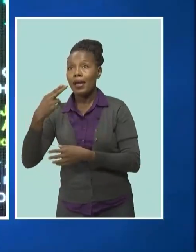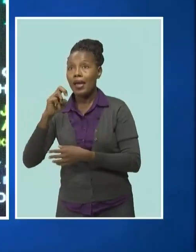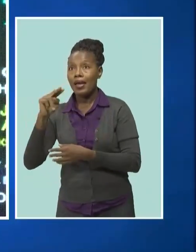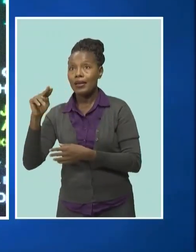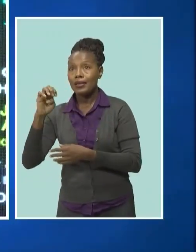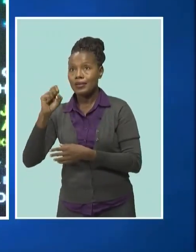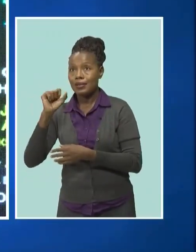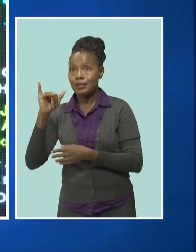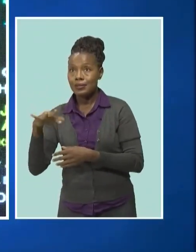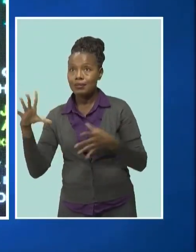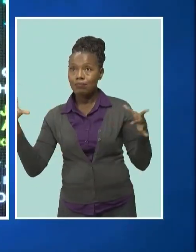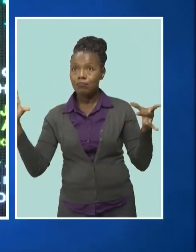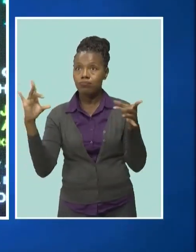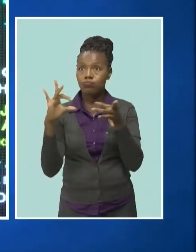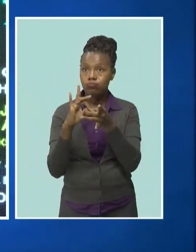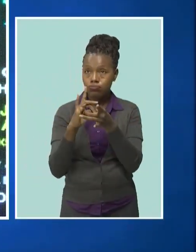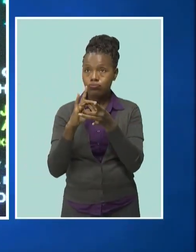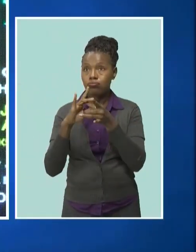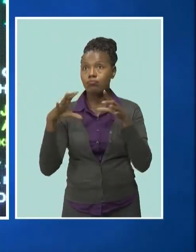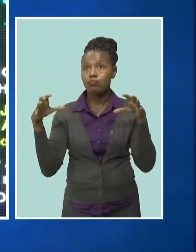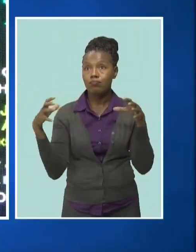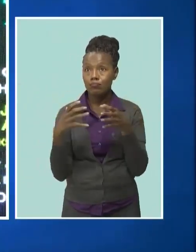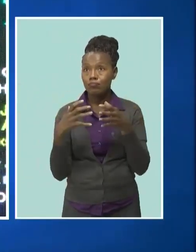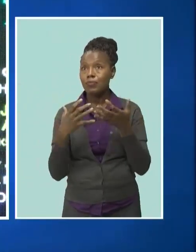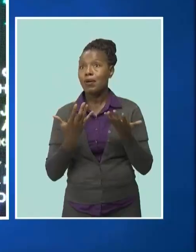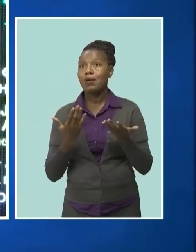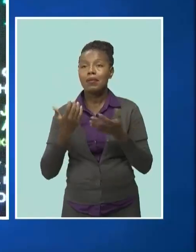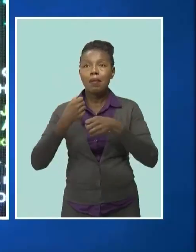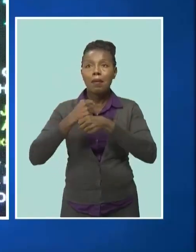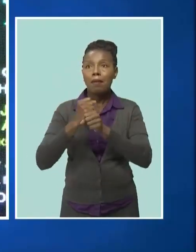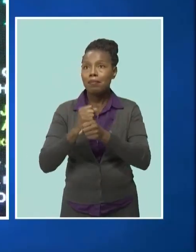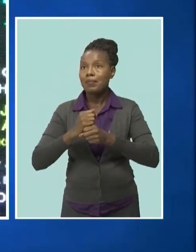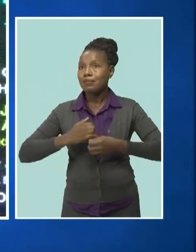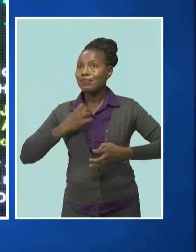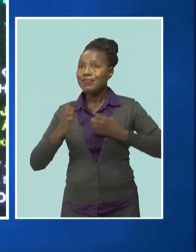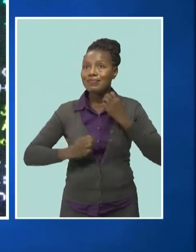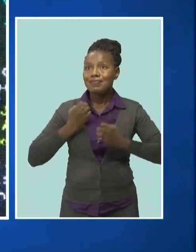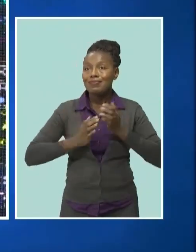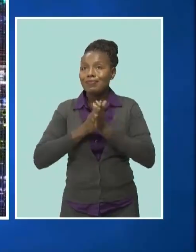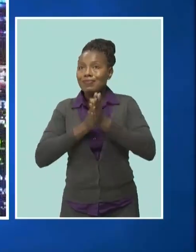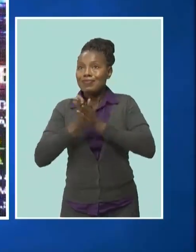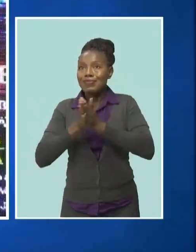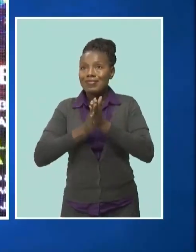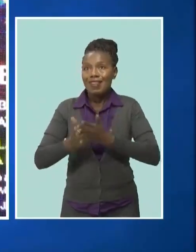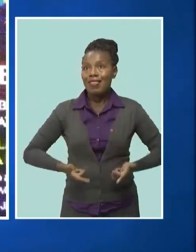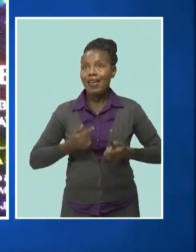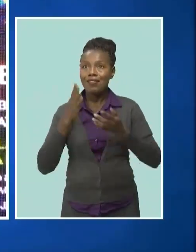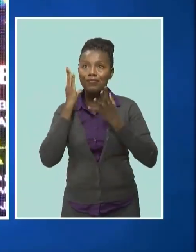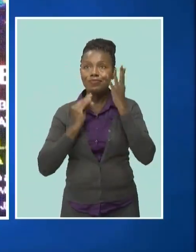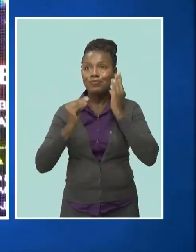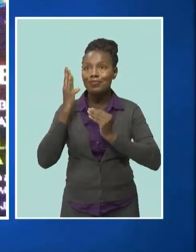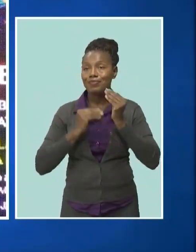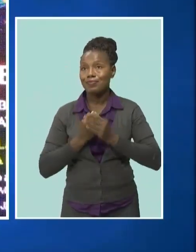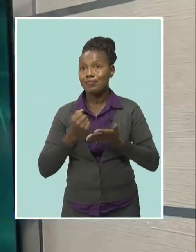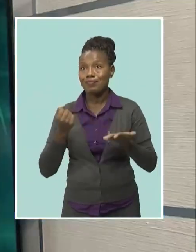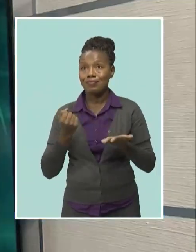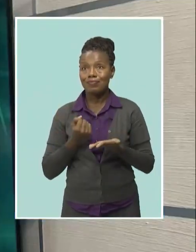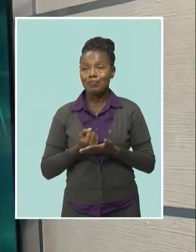a high-energy, ultra-premium live musical experience, offering a unique blend of genres.